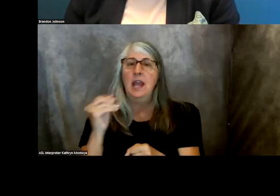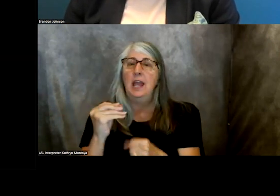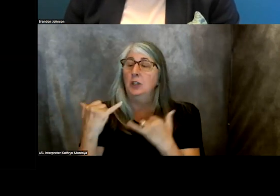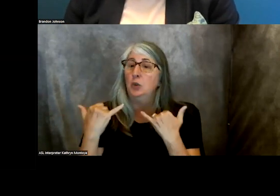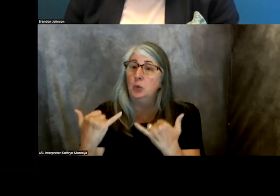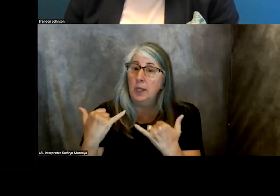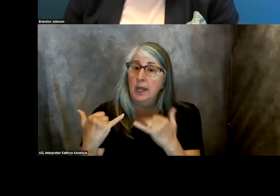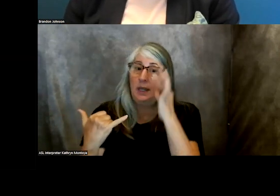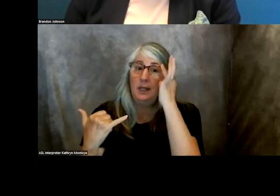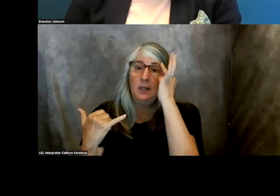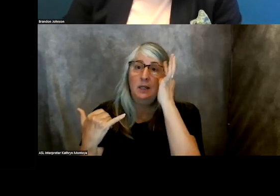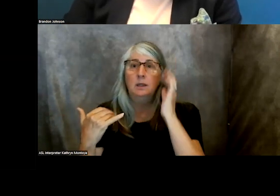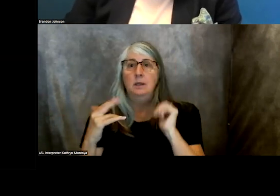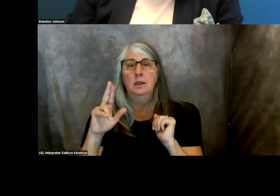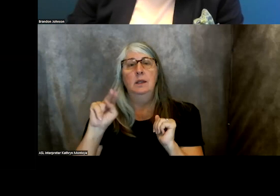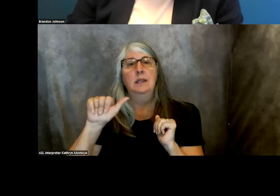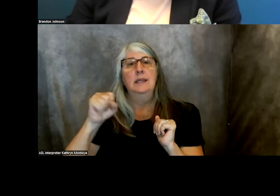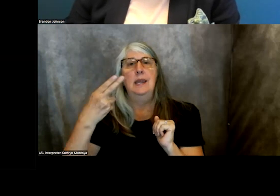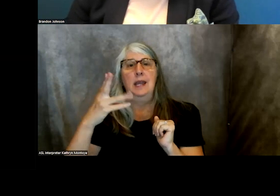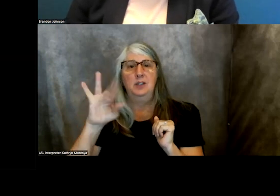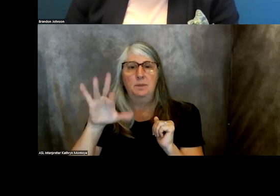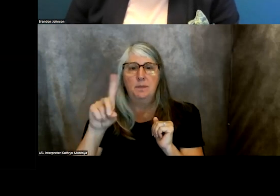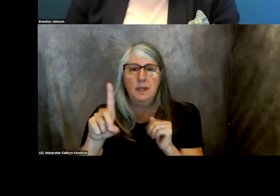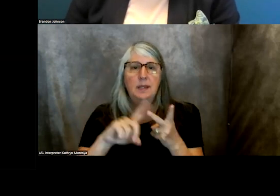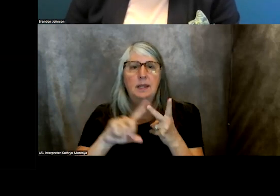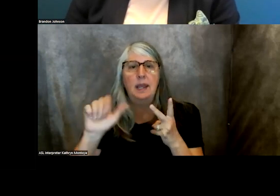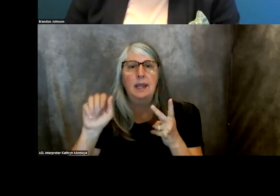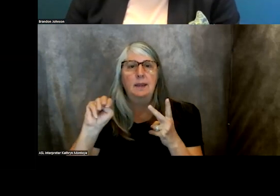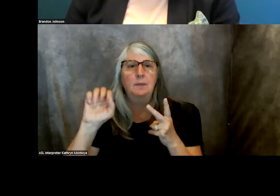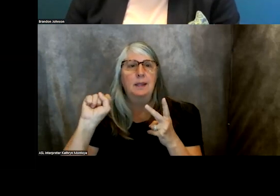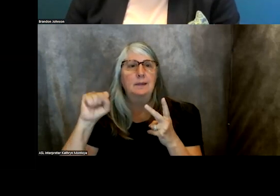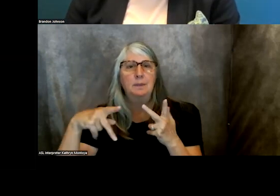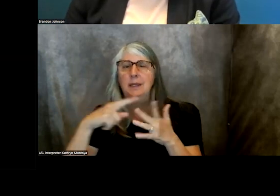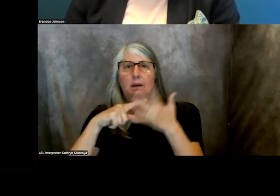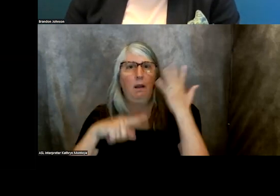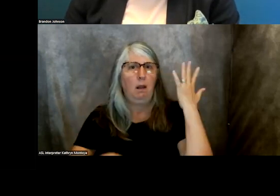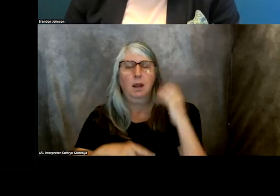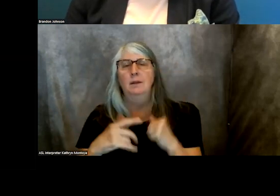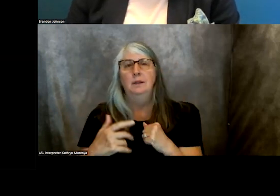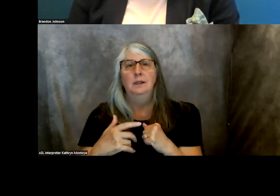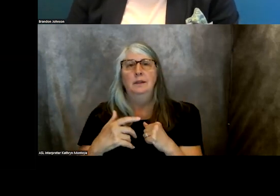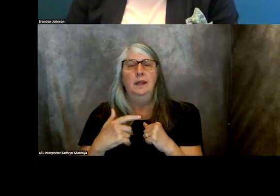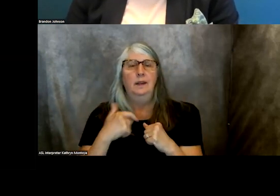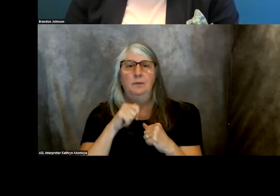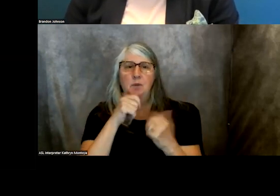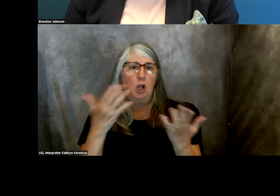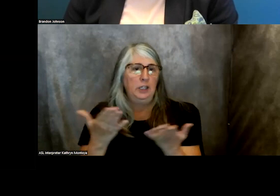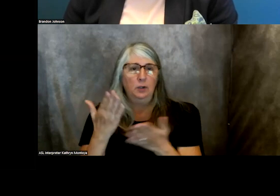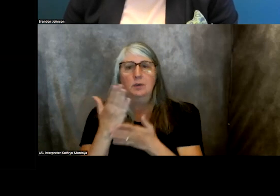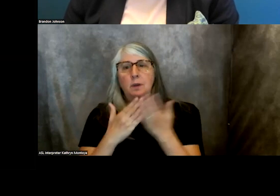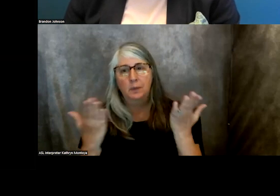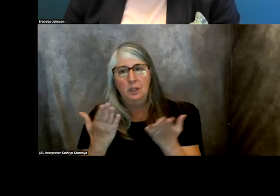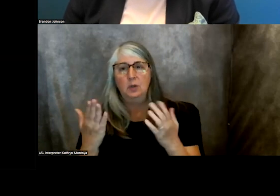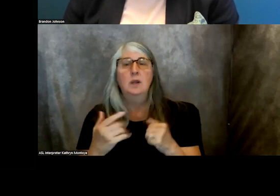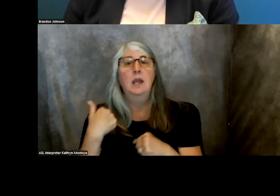today, NASHPD and AFSP and others that I'm sure I'm missing on this call. For folks who don't know, Dr.